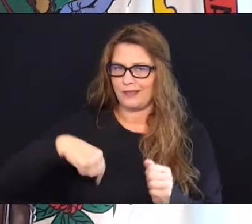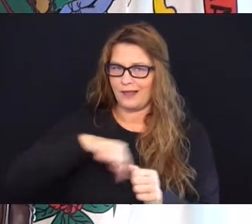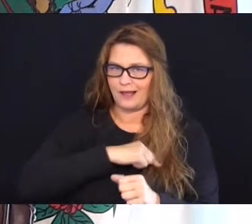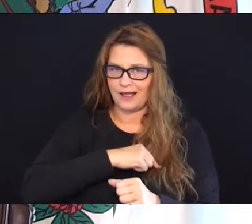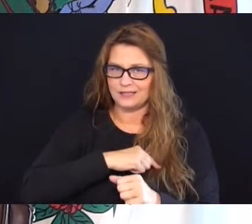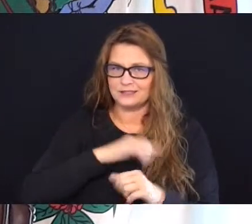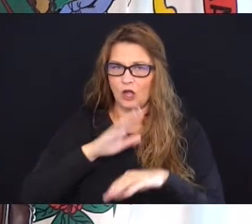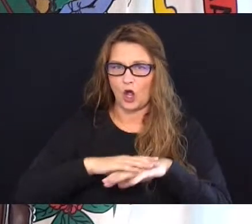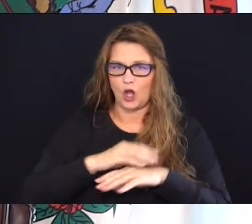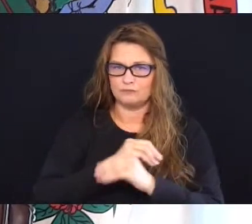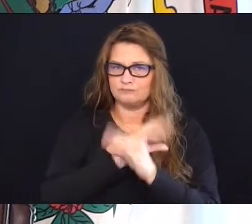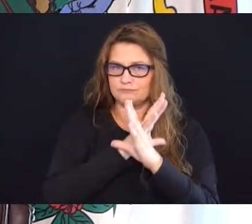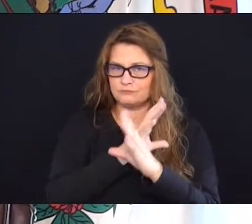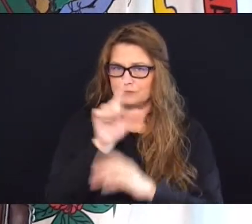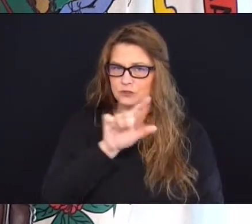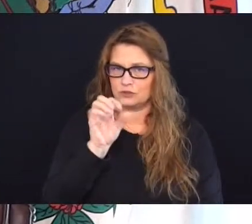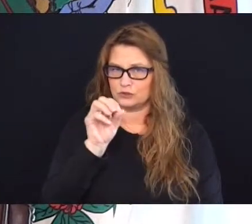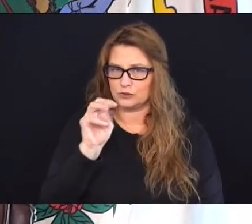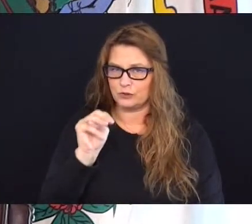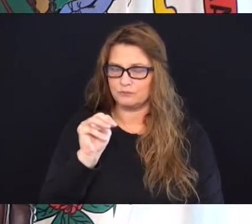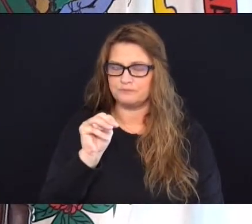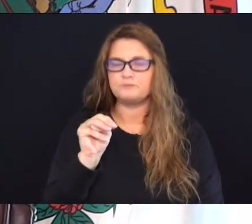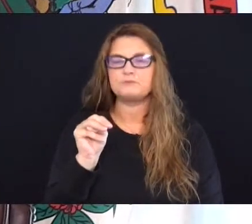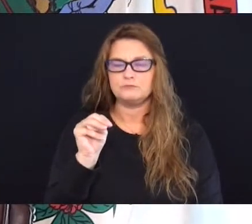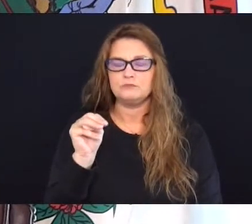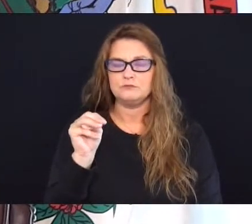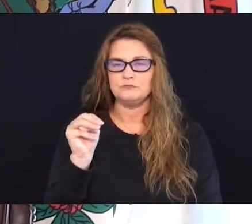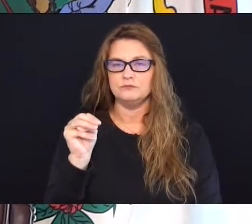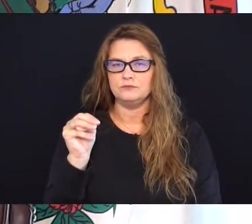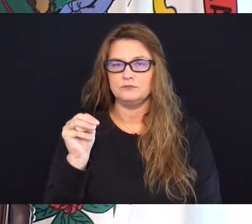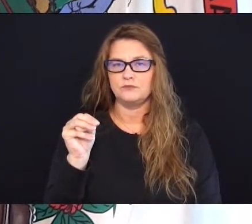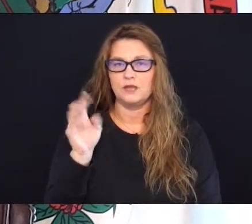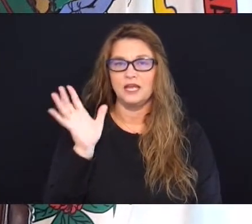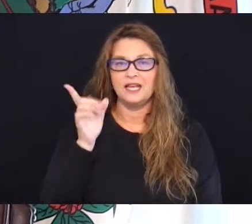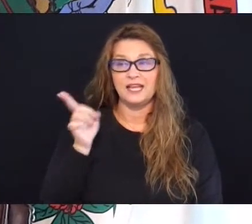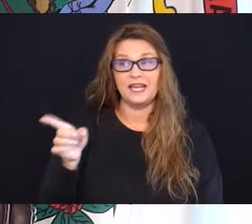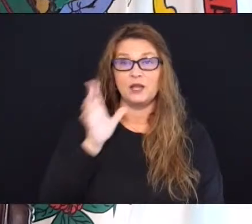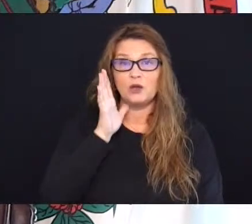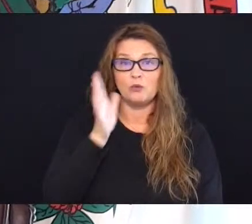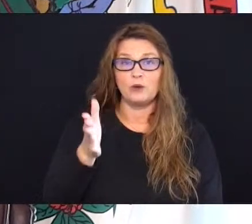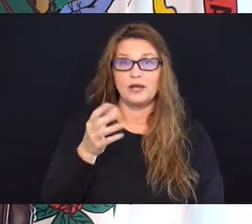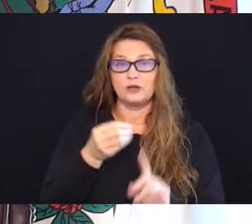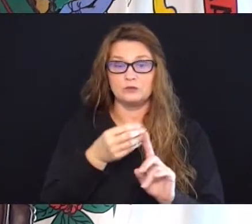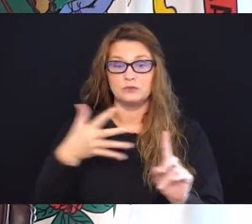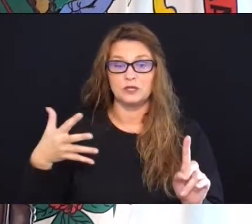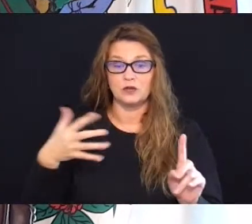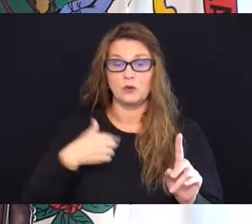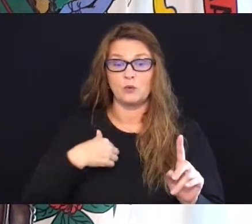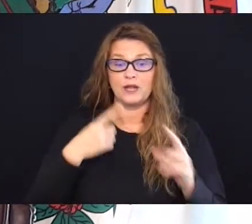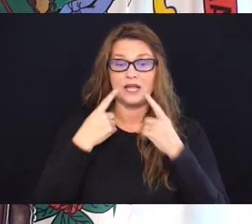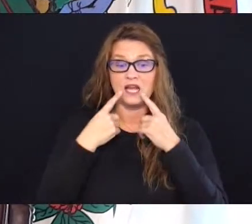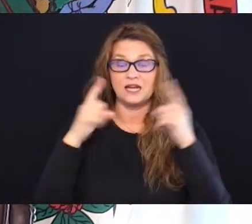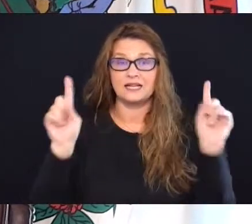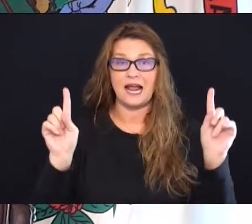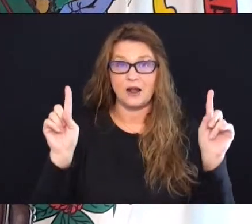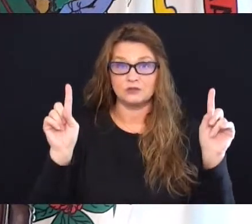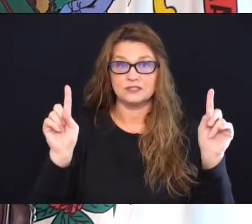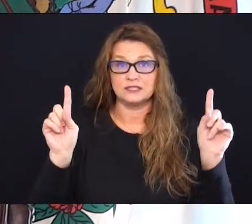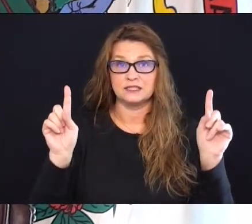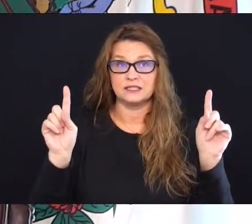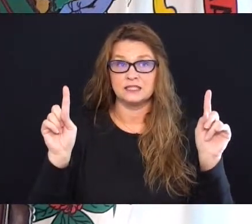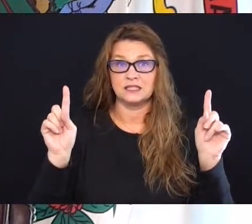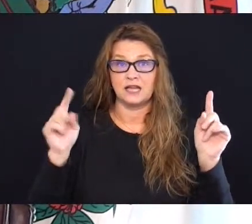via Zoom, but talk about today that I am announcing we have completed